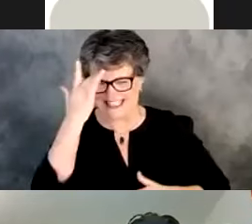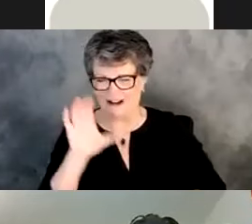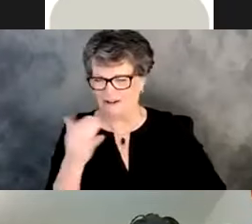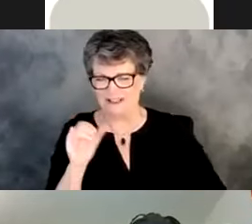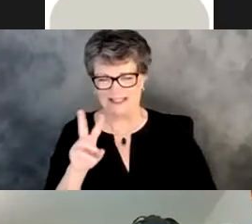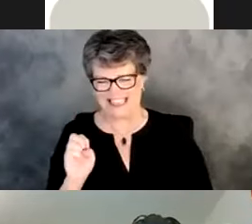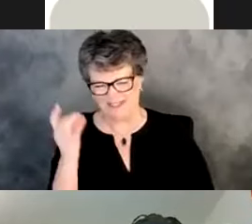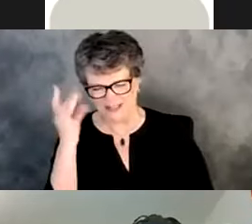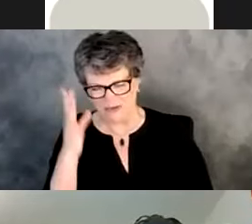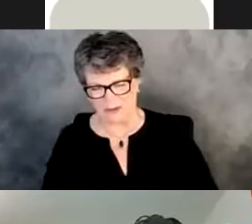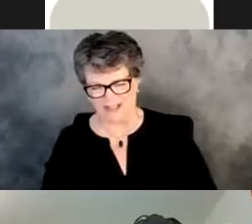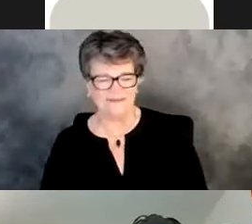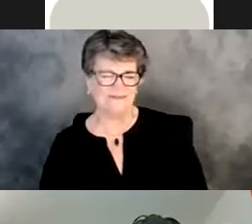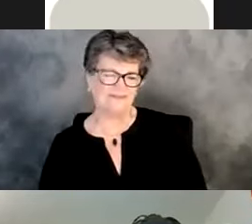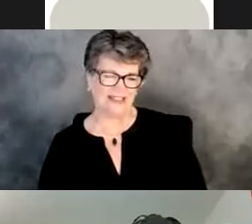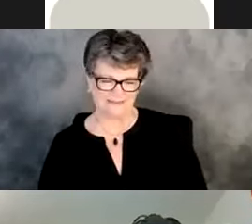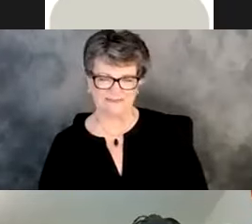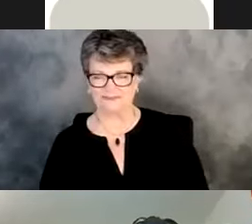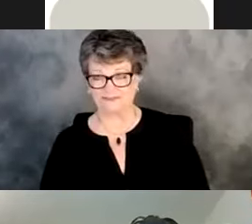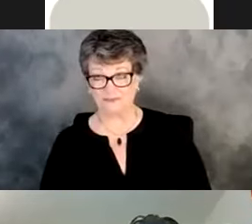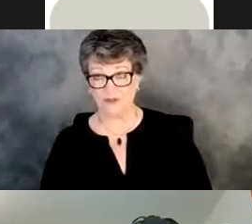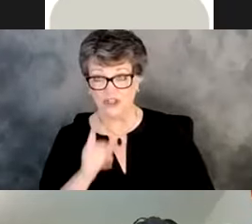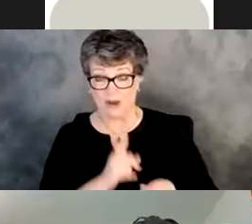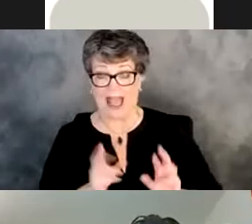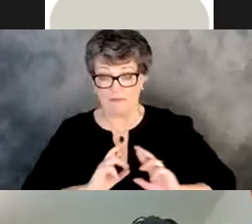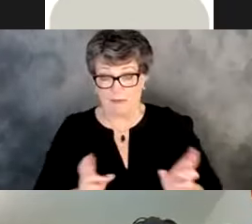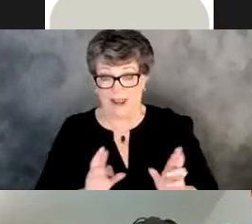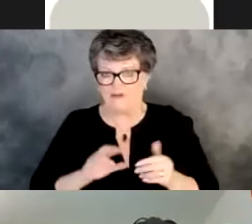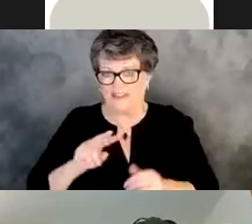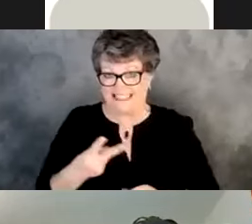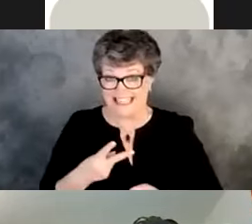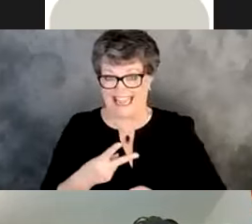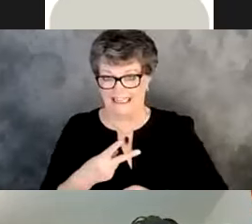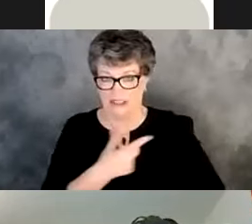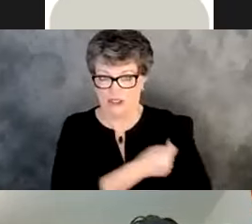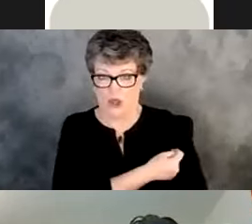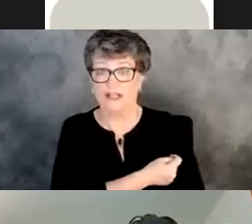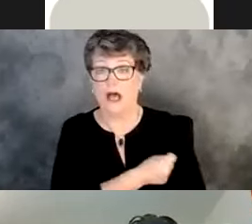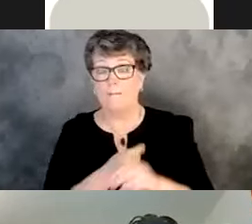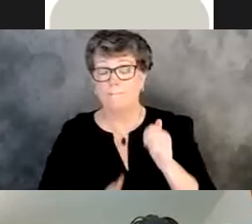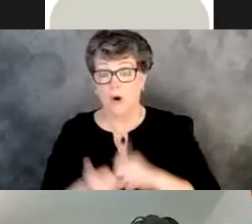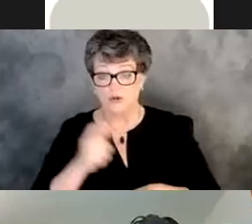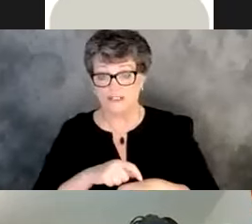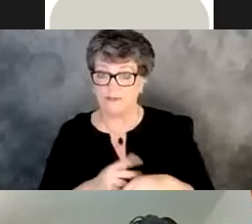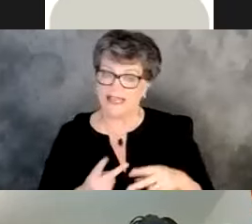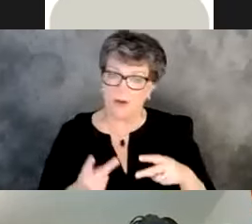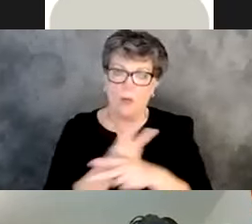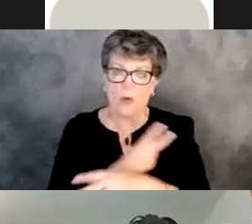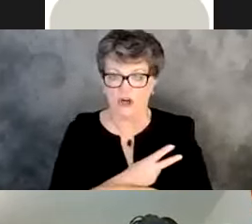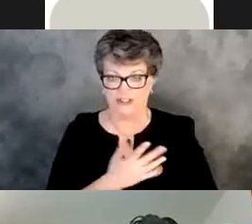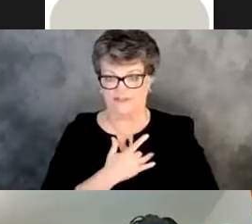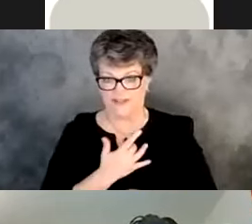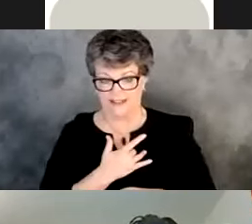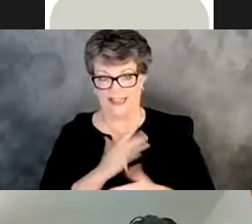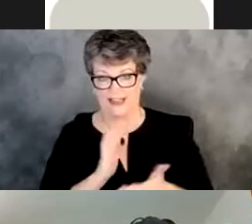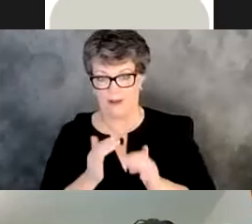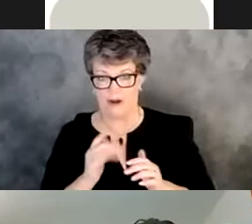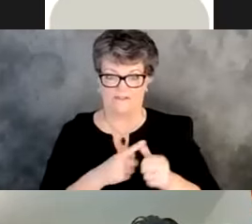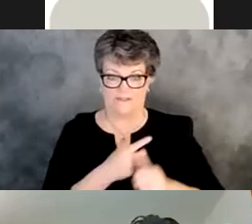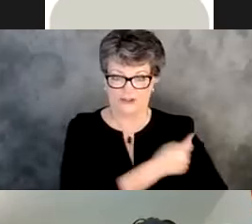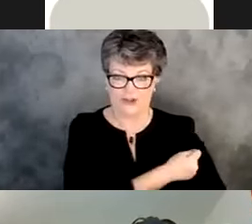horrible. So I prepared for the second dose. And usually you have worse side effects with the second dose rather than the first. And I